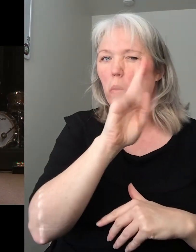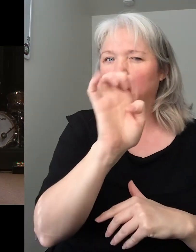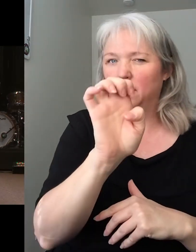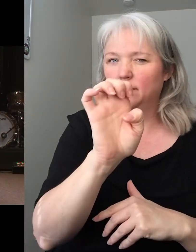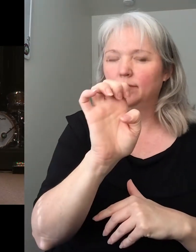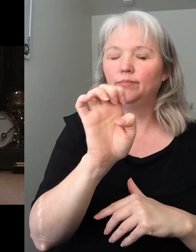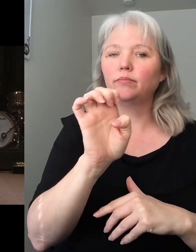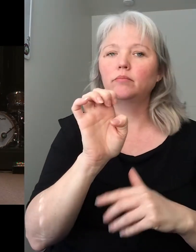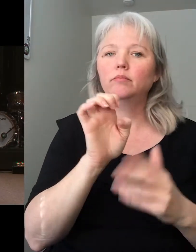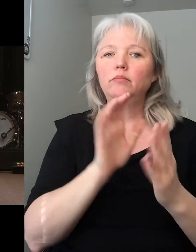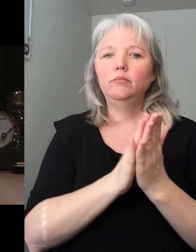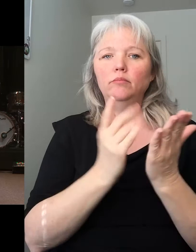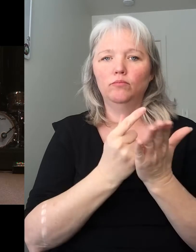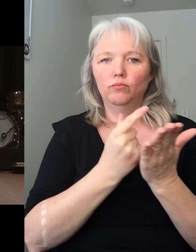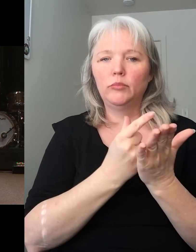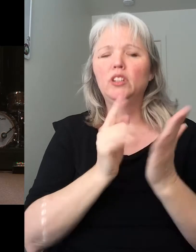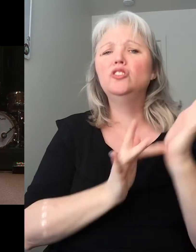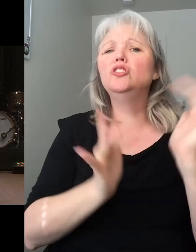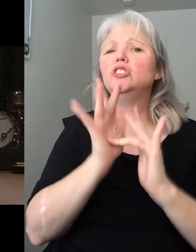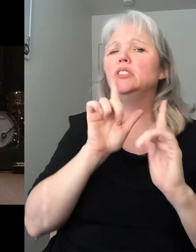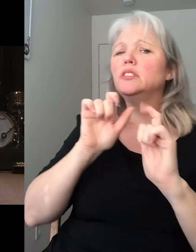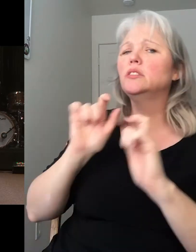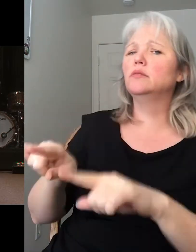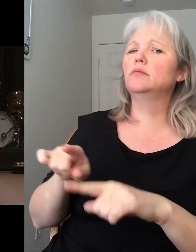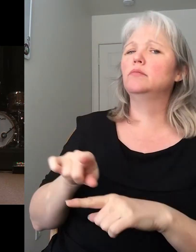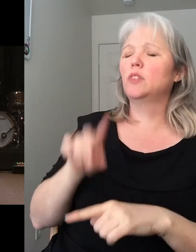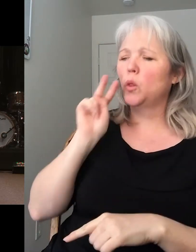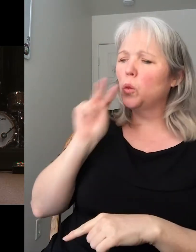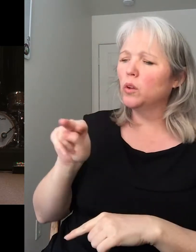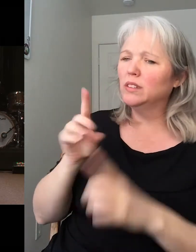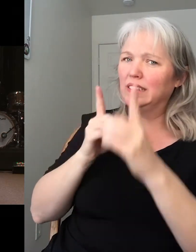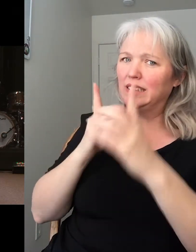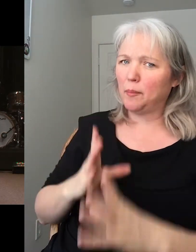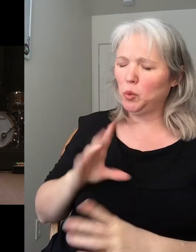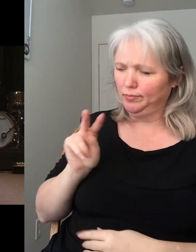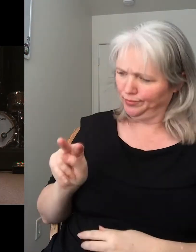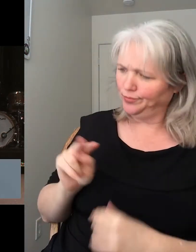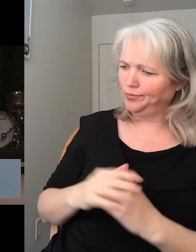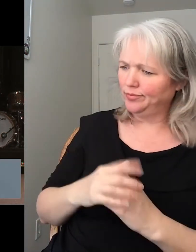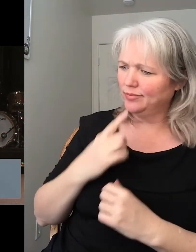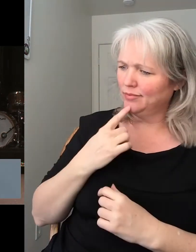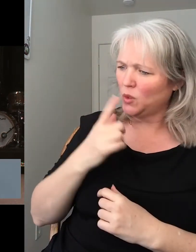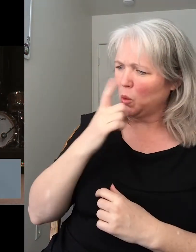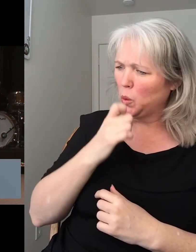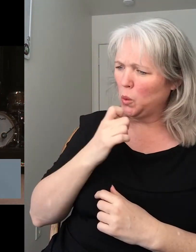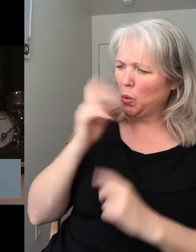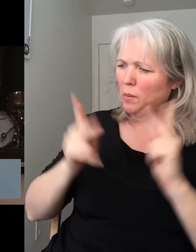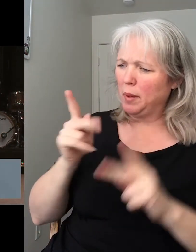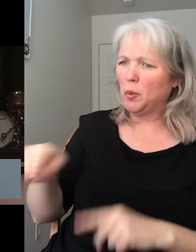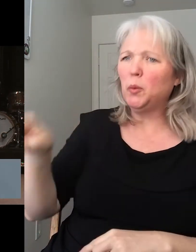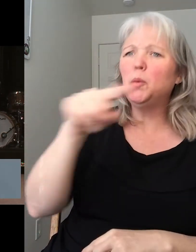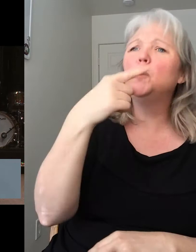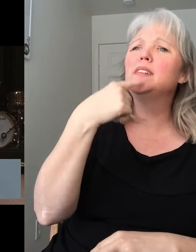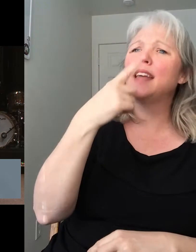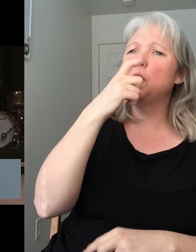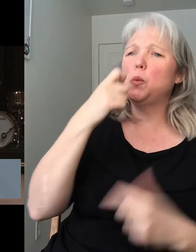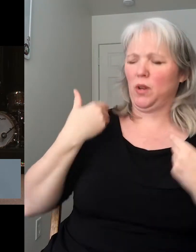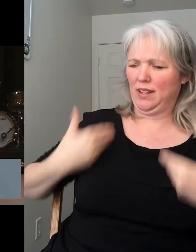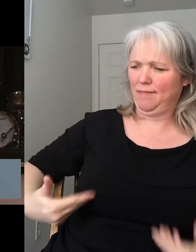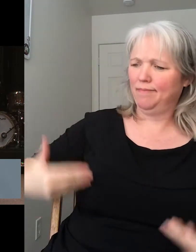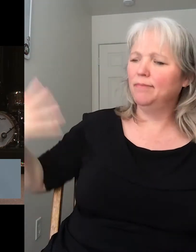Jesus asks a question. And he looks at his disciples and he says, "Who do people say that I